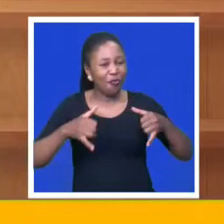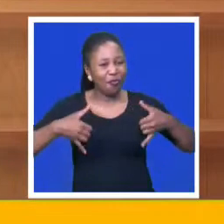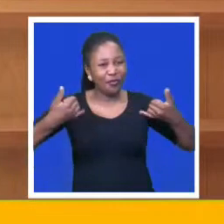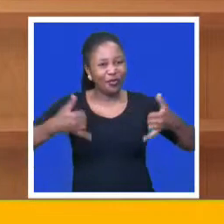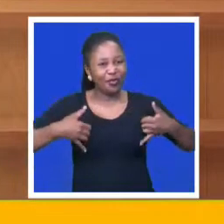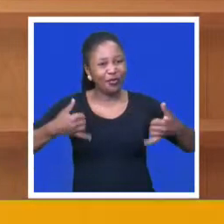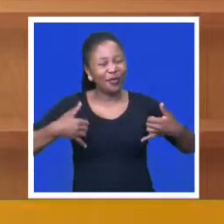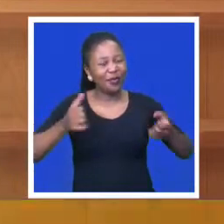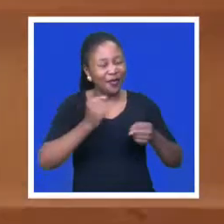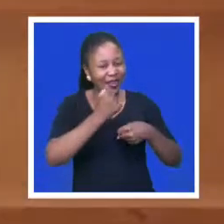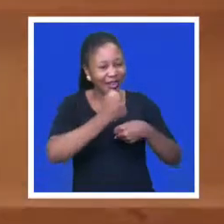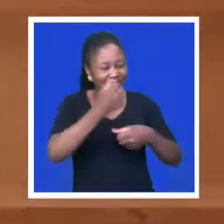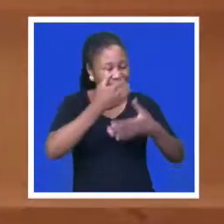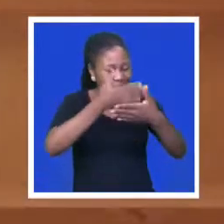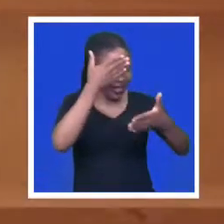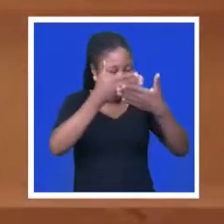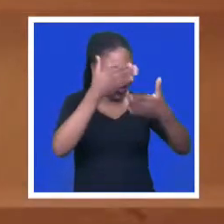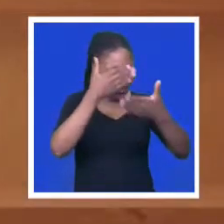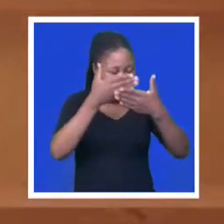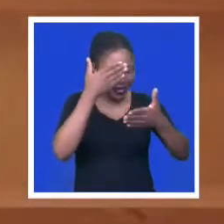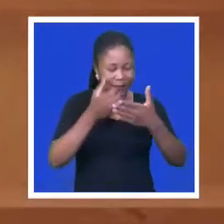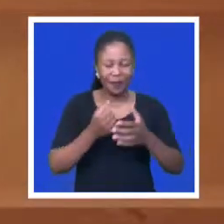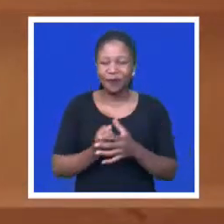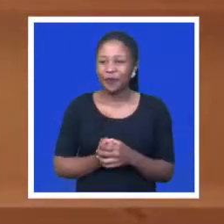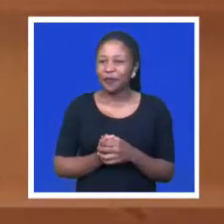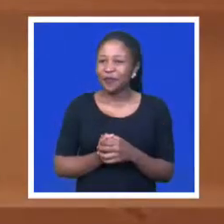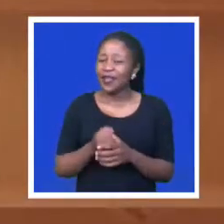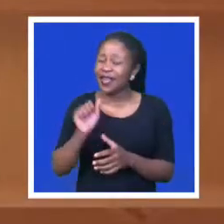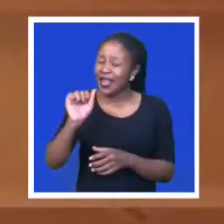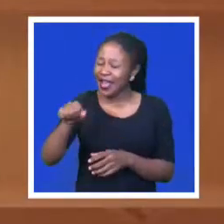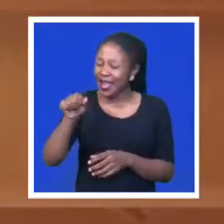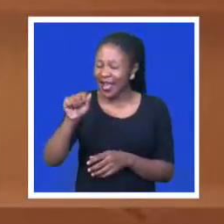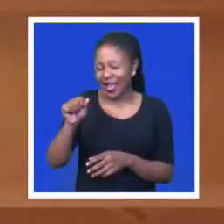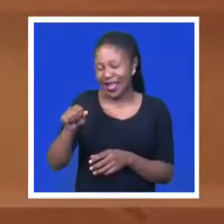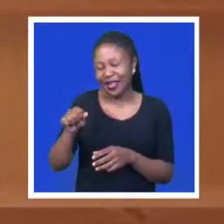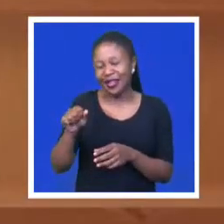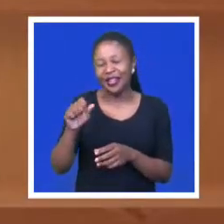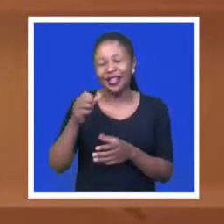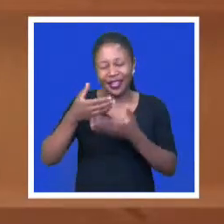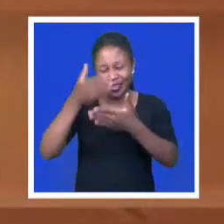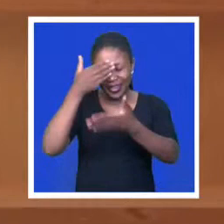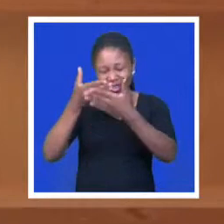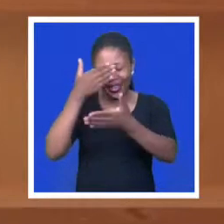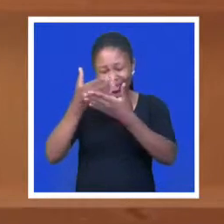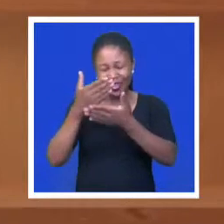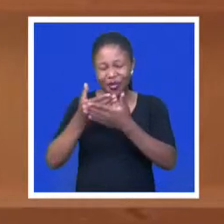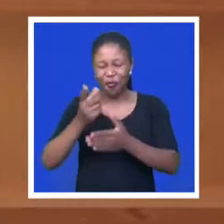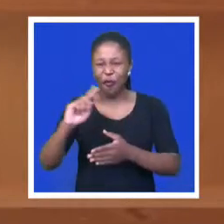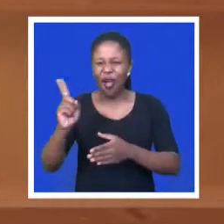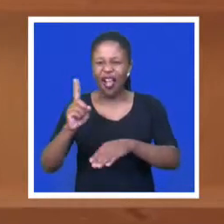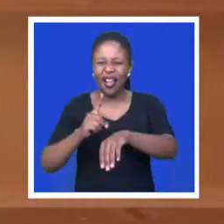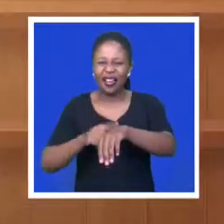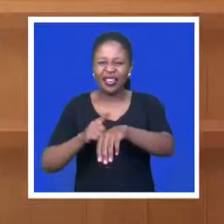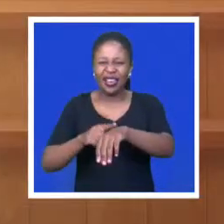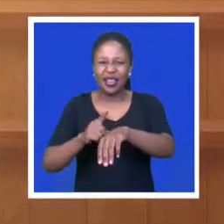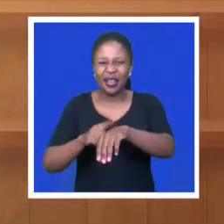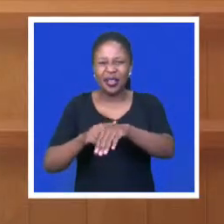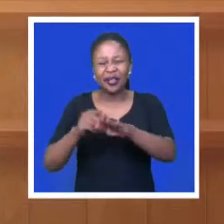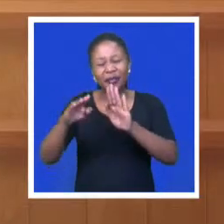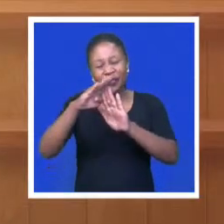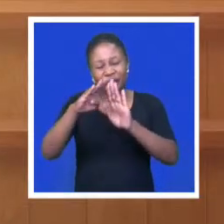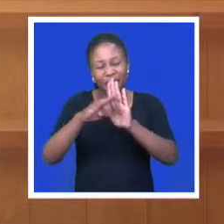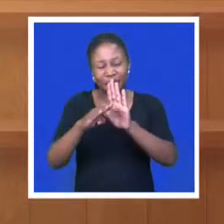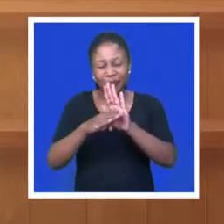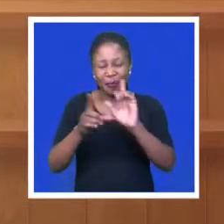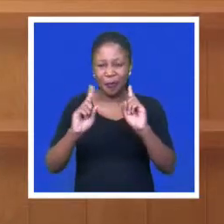always do, of course. Speaking of learning, let's just get right into it. What does today's timetable look like? Okay, everyone back at